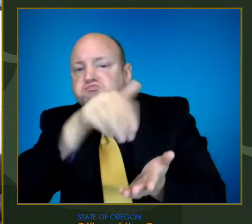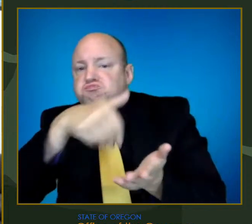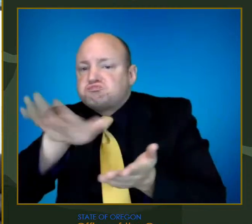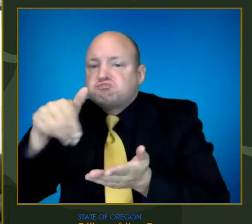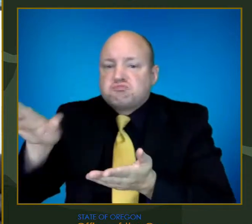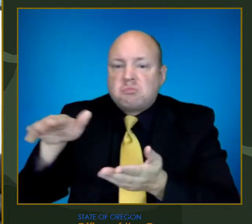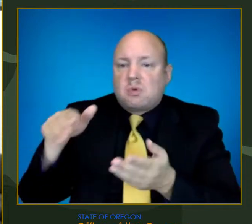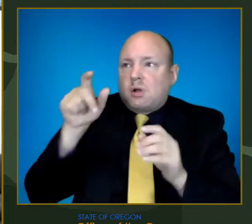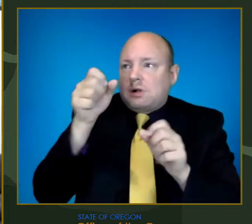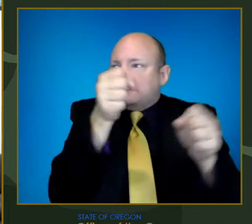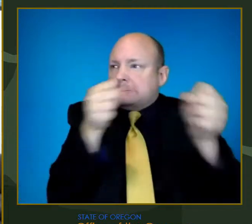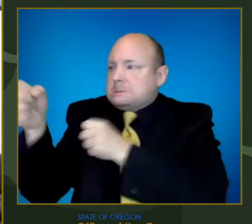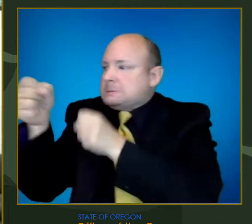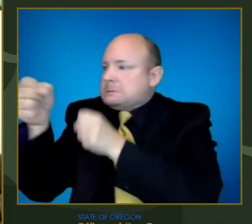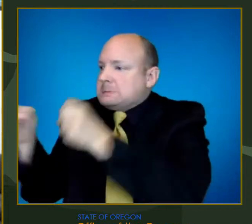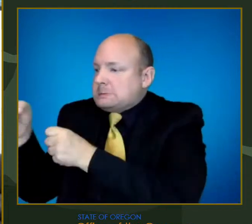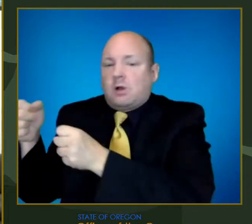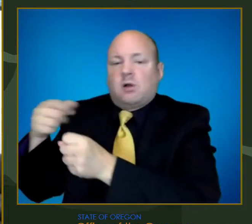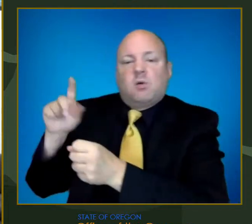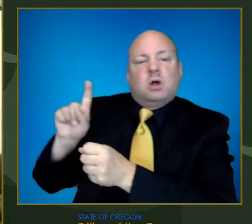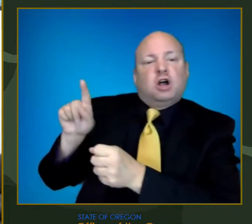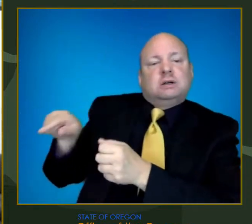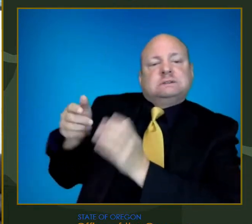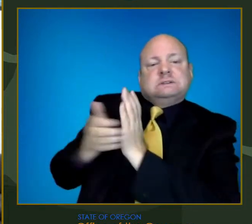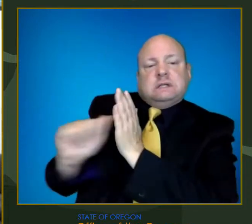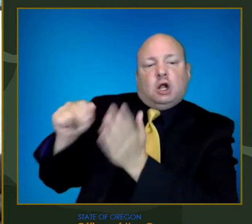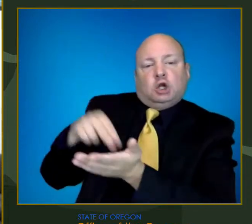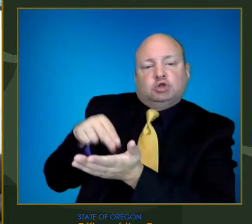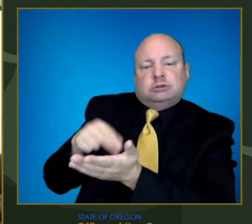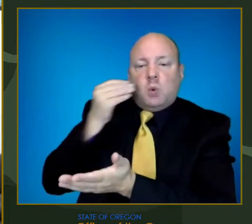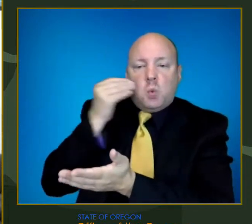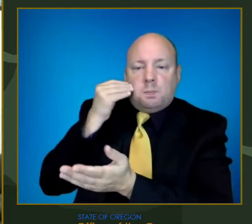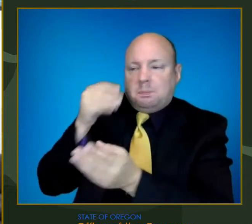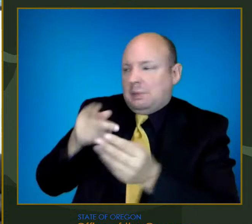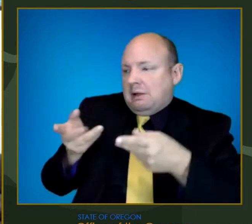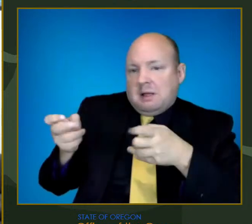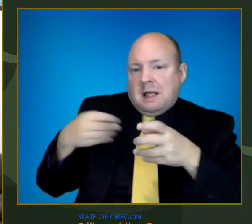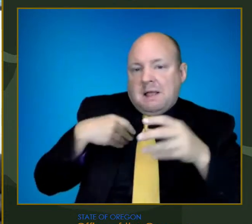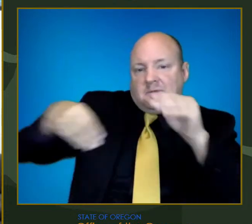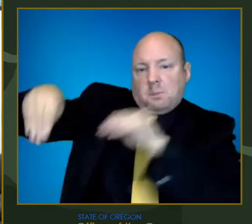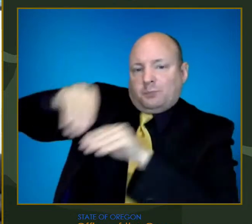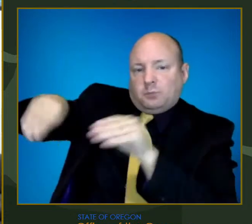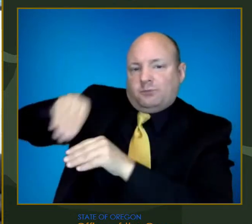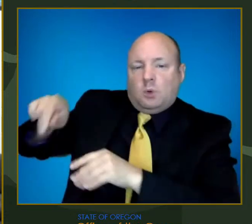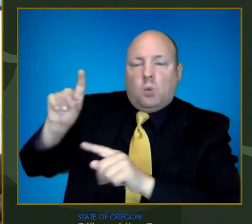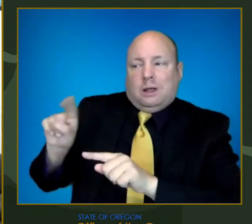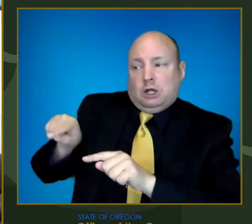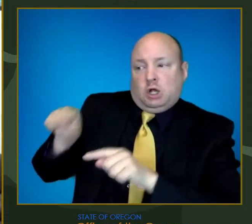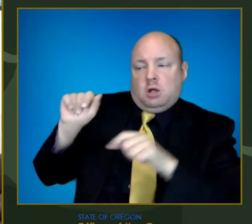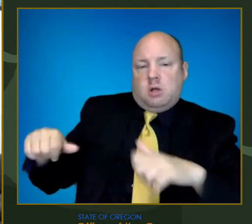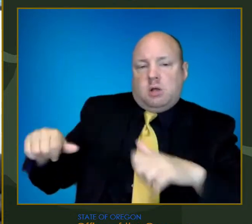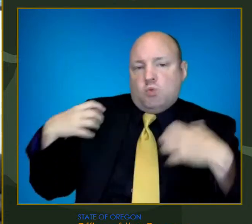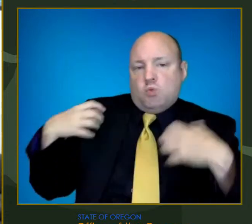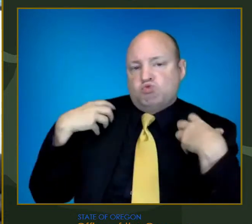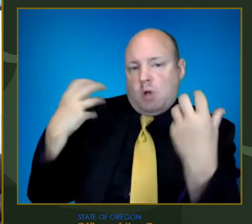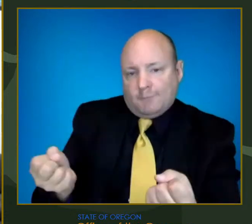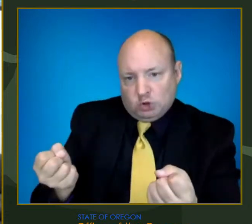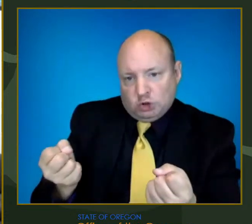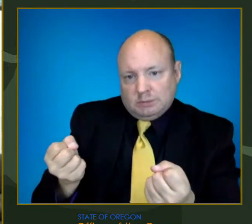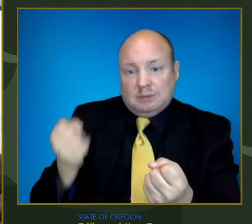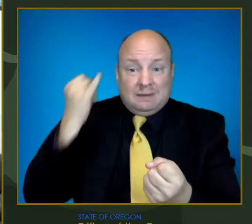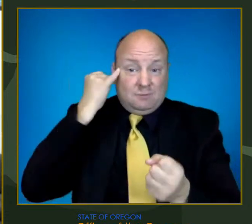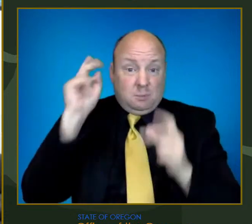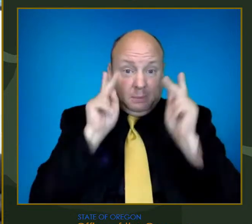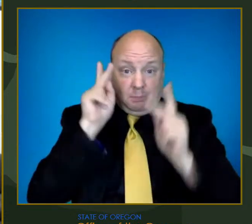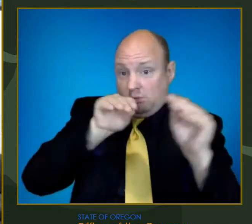for discharge to other facilities where they can continue to safely recover. Speeding up these discharges frees more desperately needed hospital